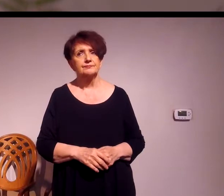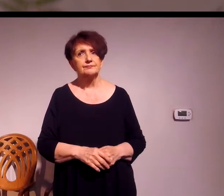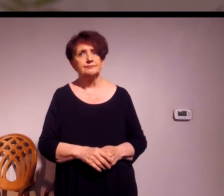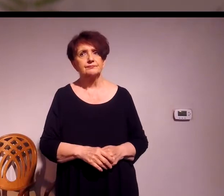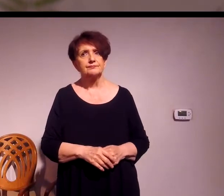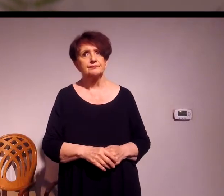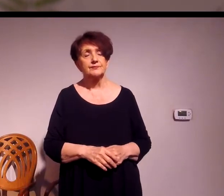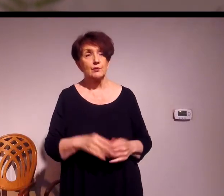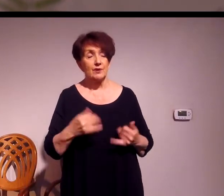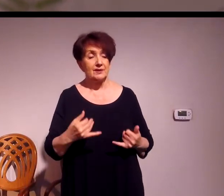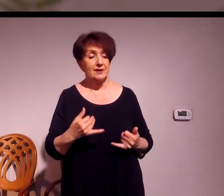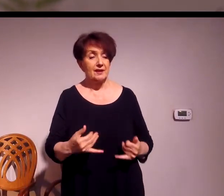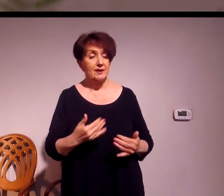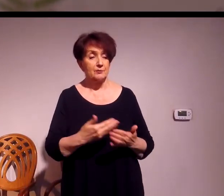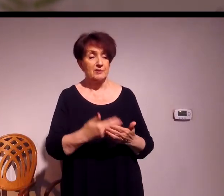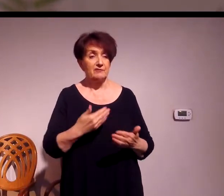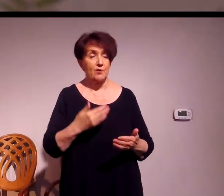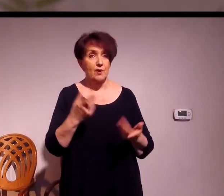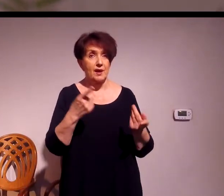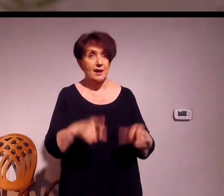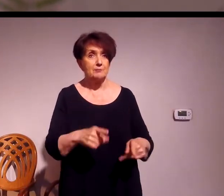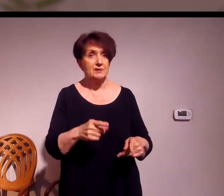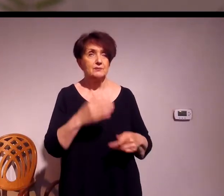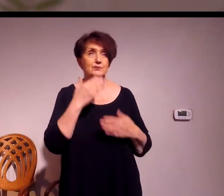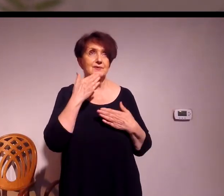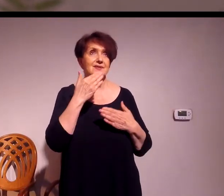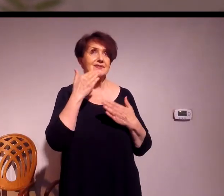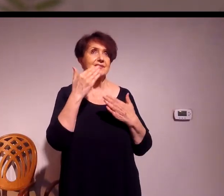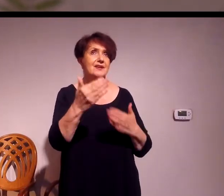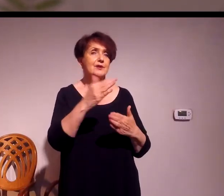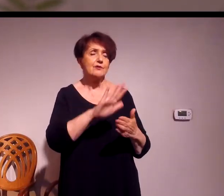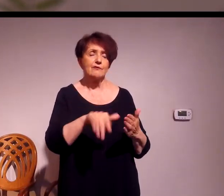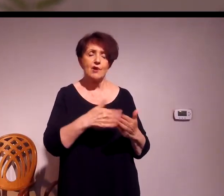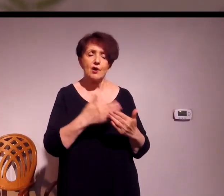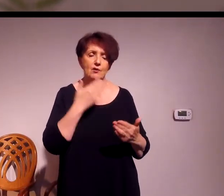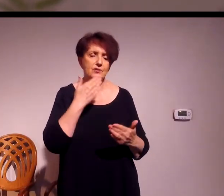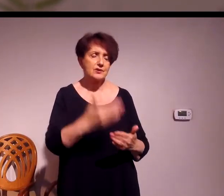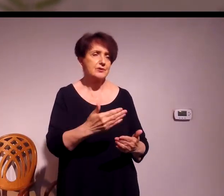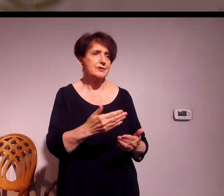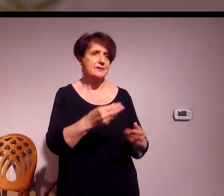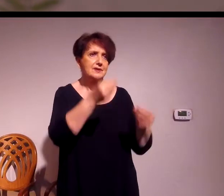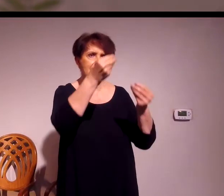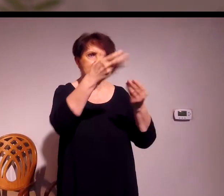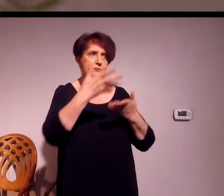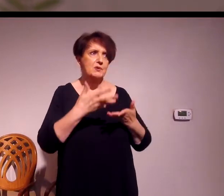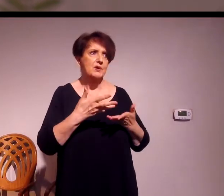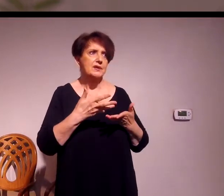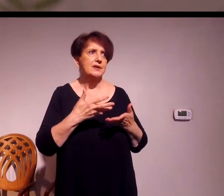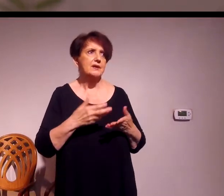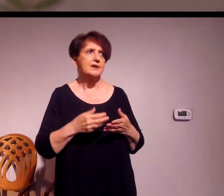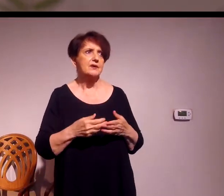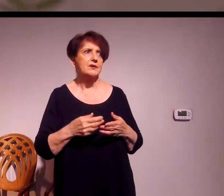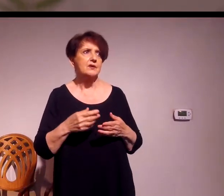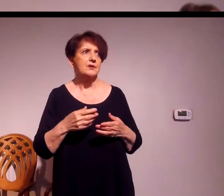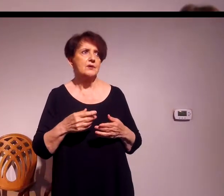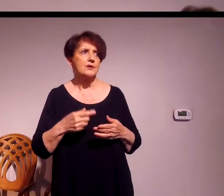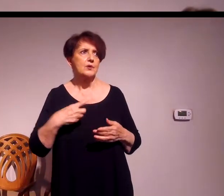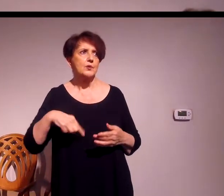Right now, even before it happens, we say thank you for all the good that will come our way. We are so